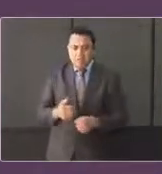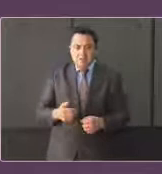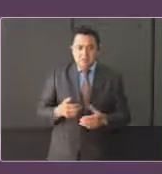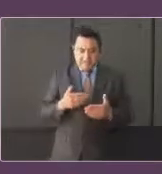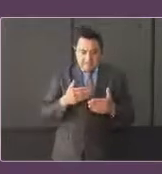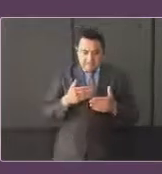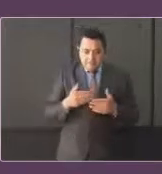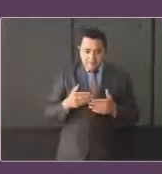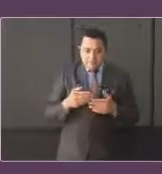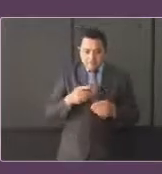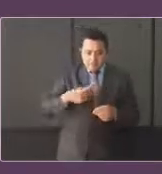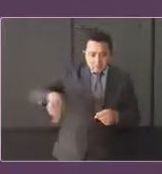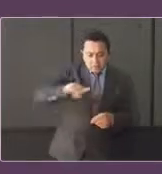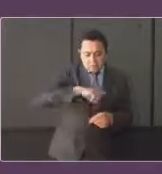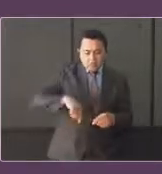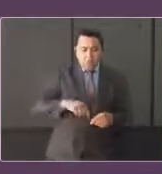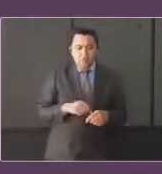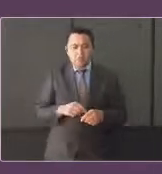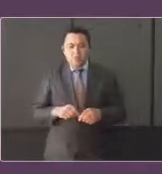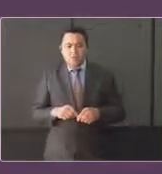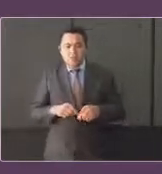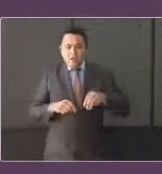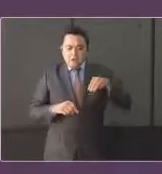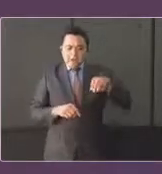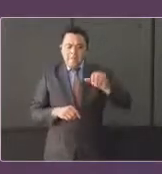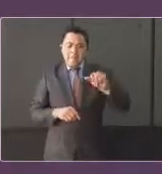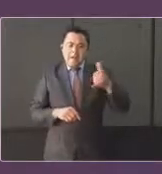So this territorial